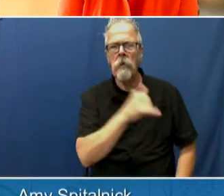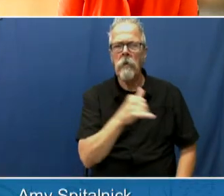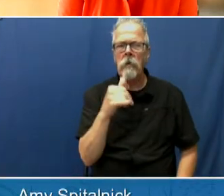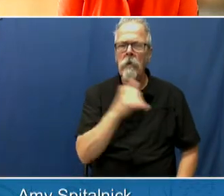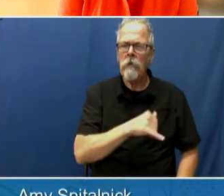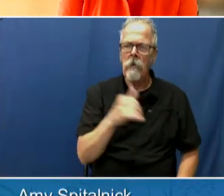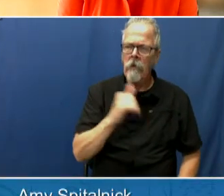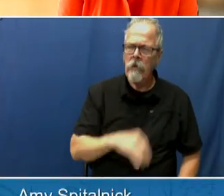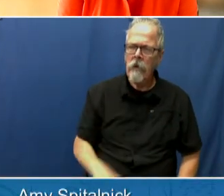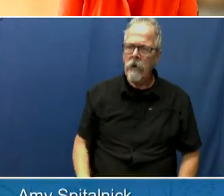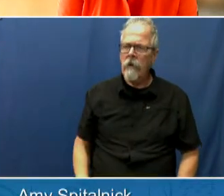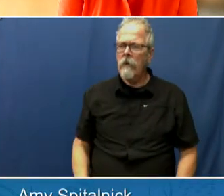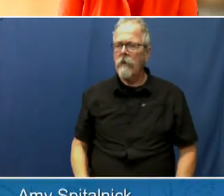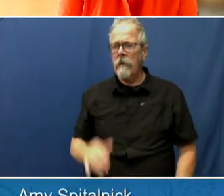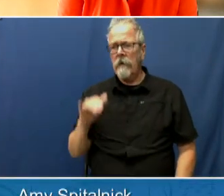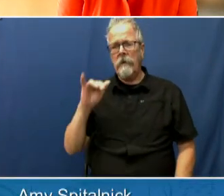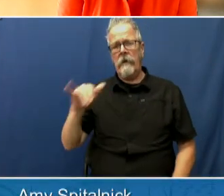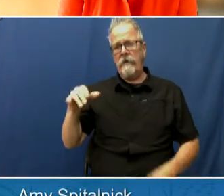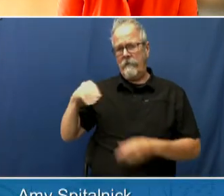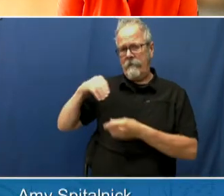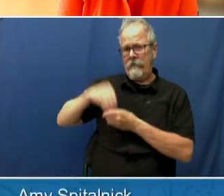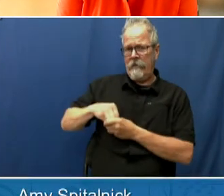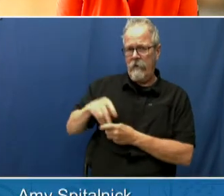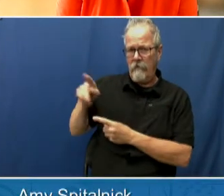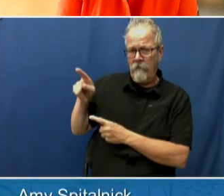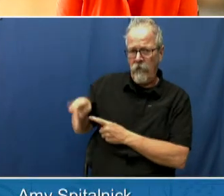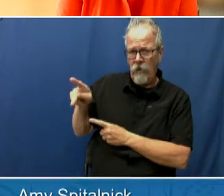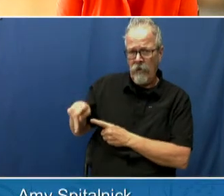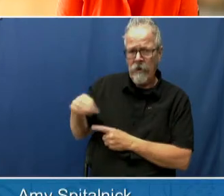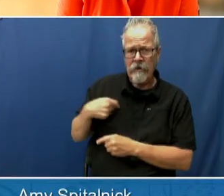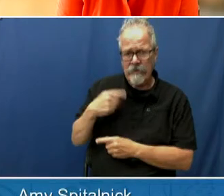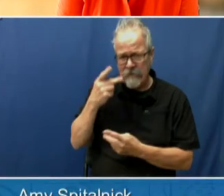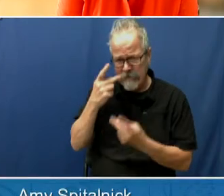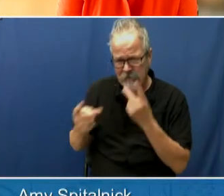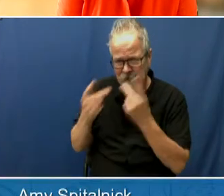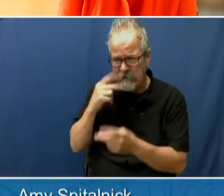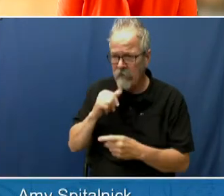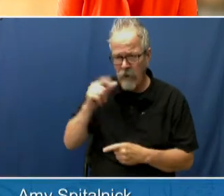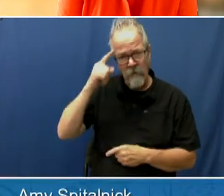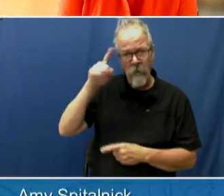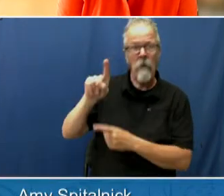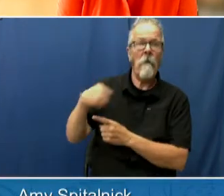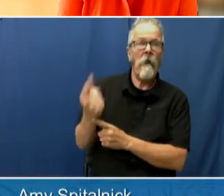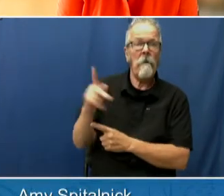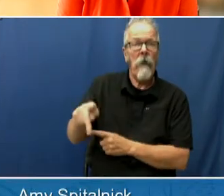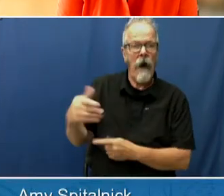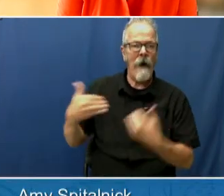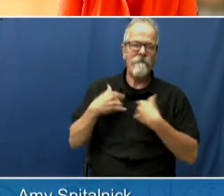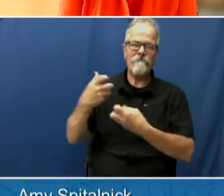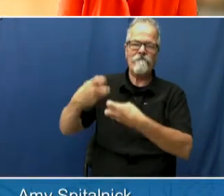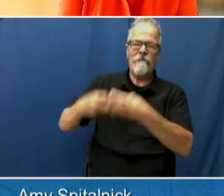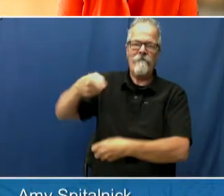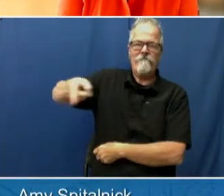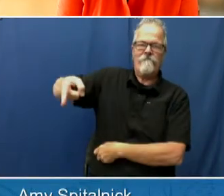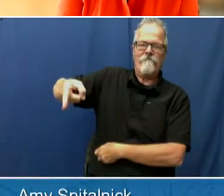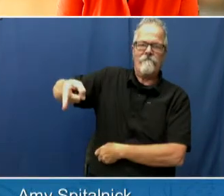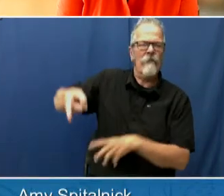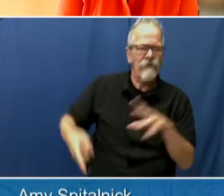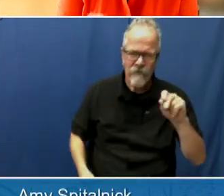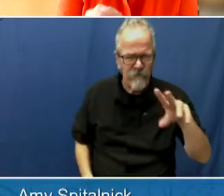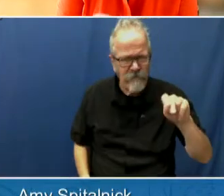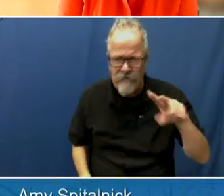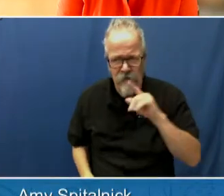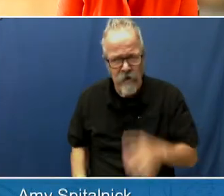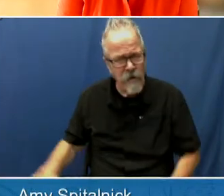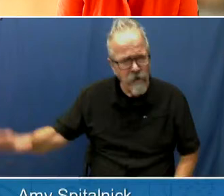out in Portland may be unique, Portland's not alone. And what we see happening on Portland streets really are a manifestation of a national crisis